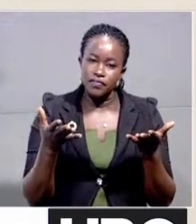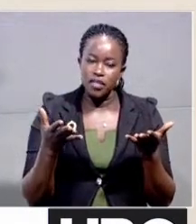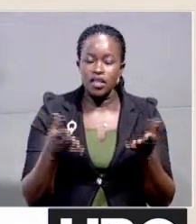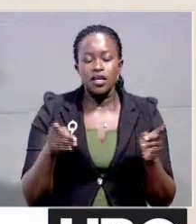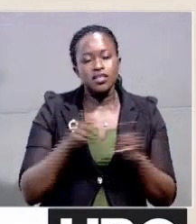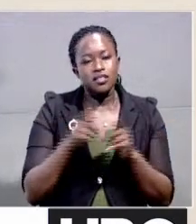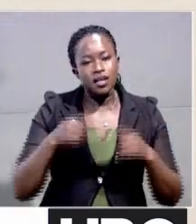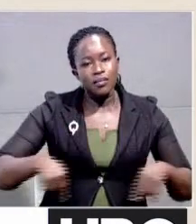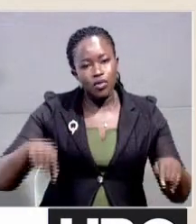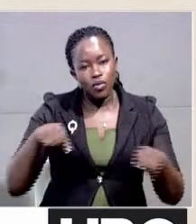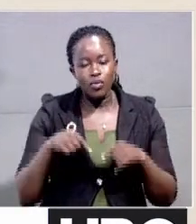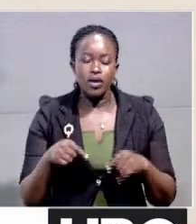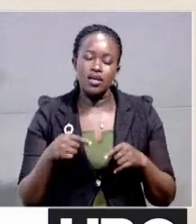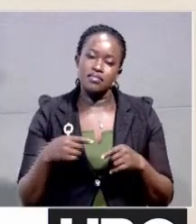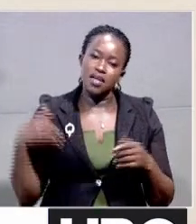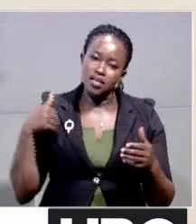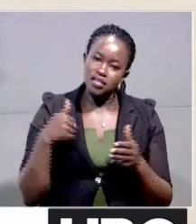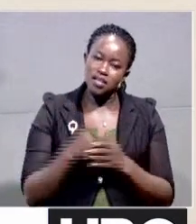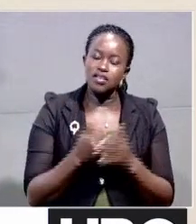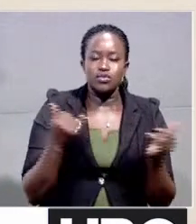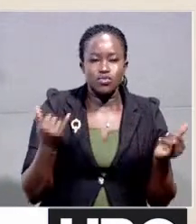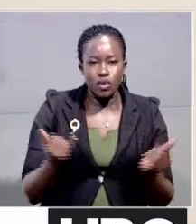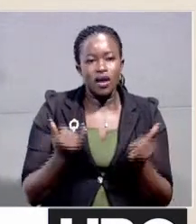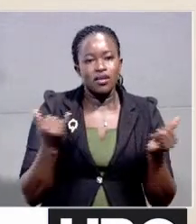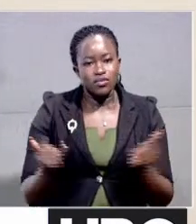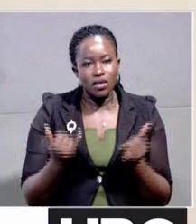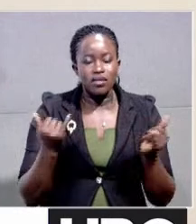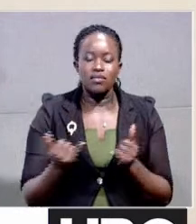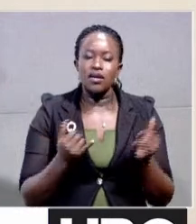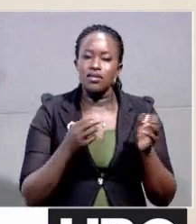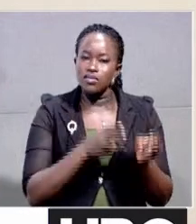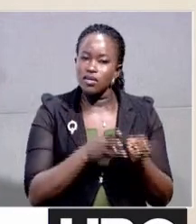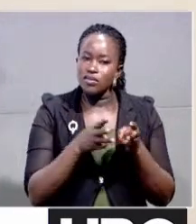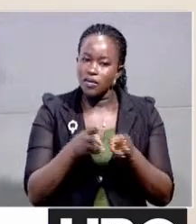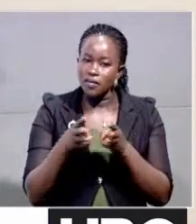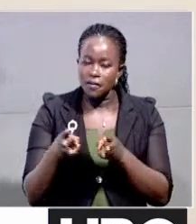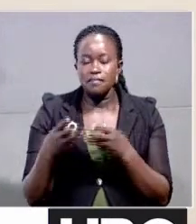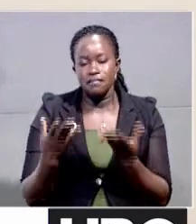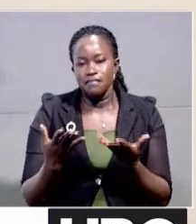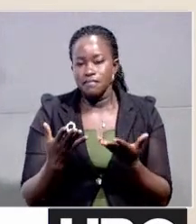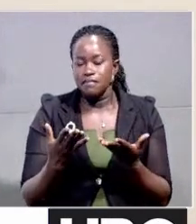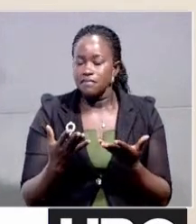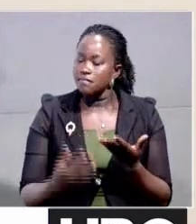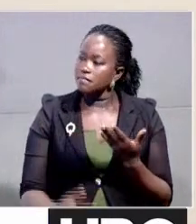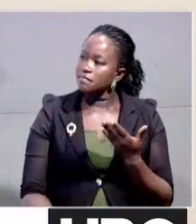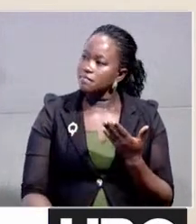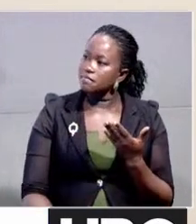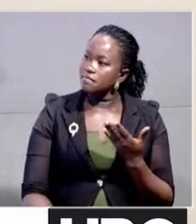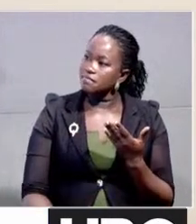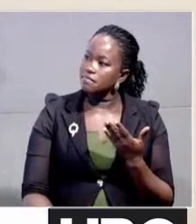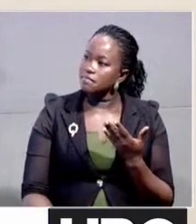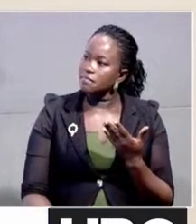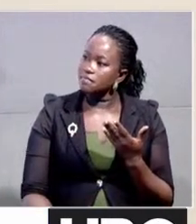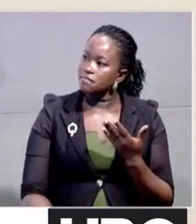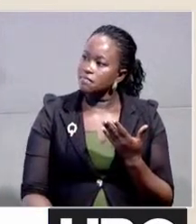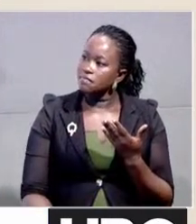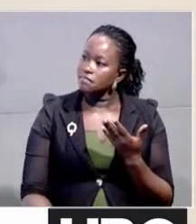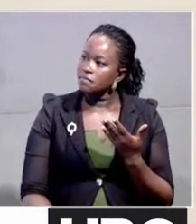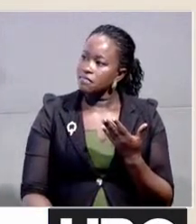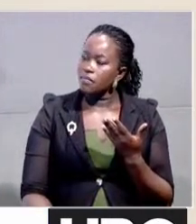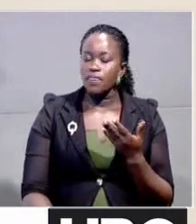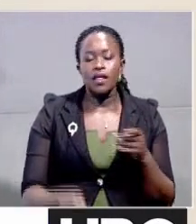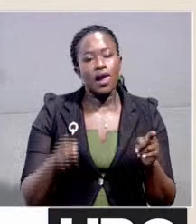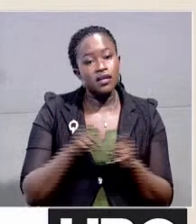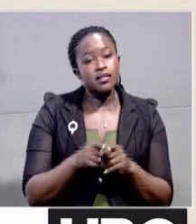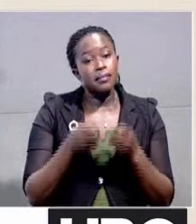we have been crying that we should be involved in the government projects. And many government projects